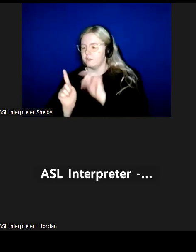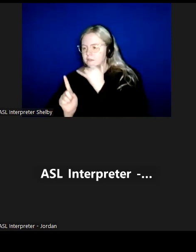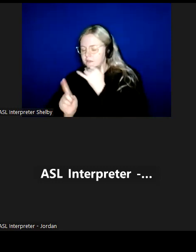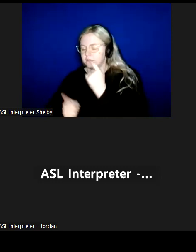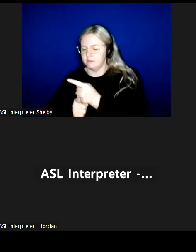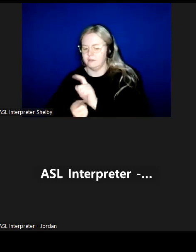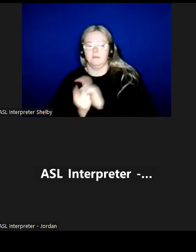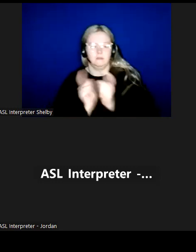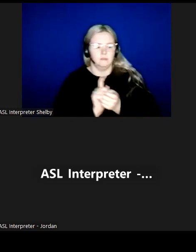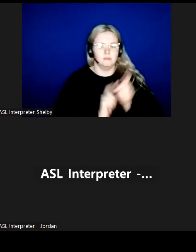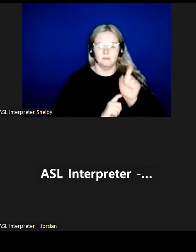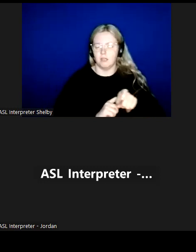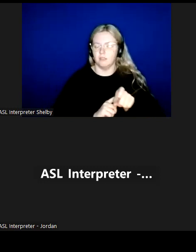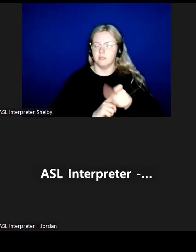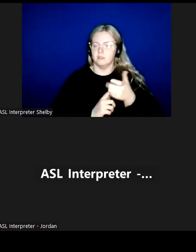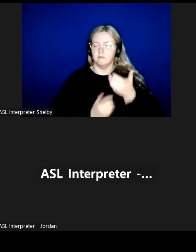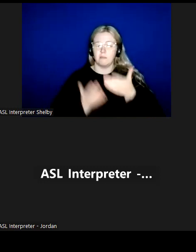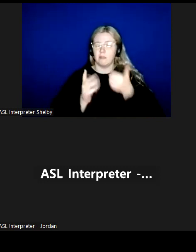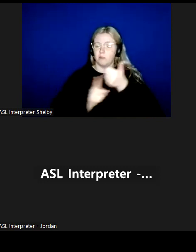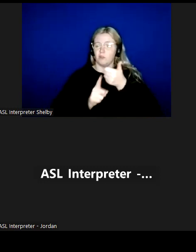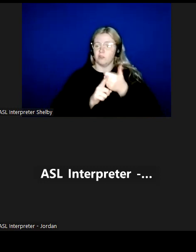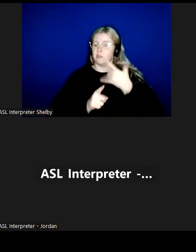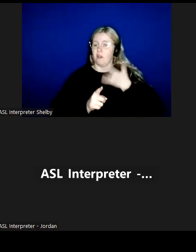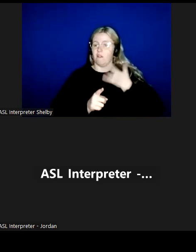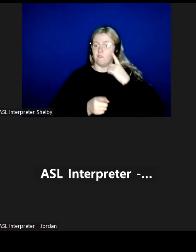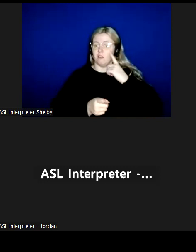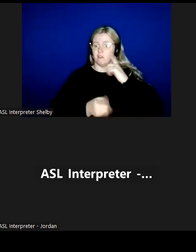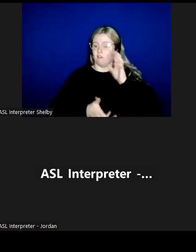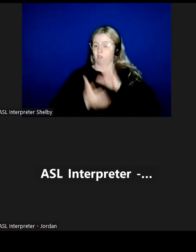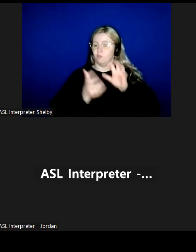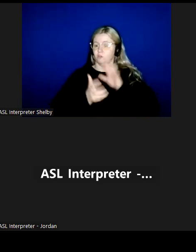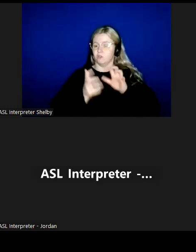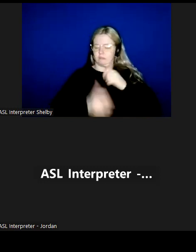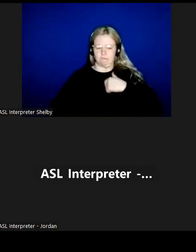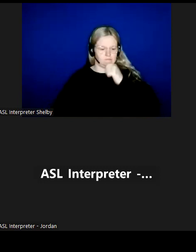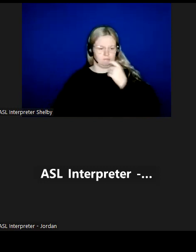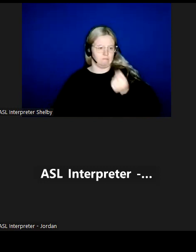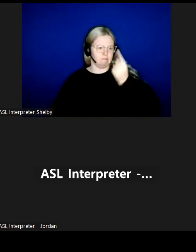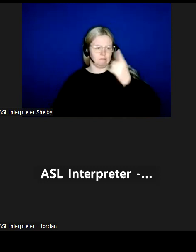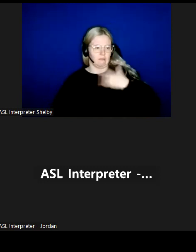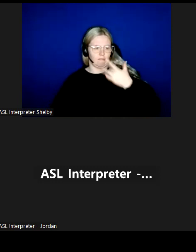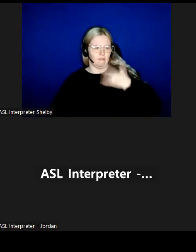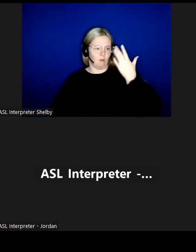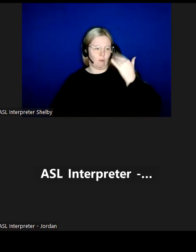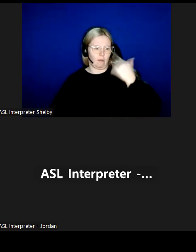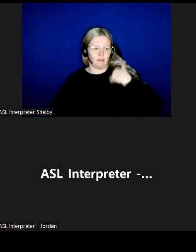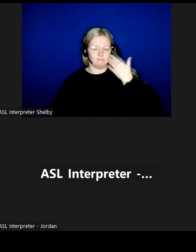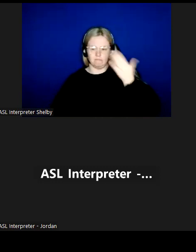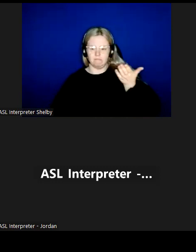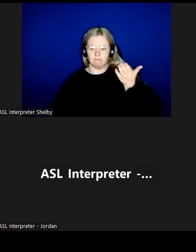things that you just have no idea why you're experiencing them. We talked a little bit about